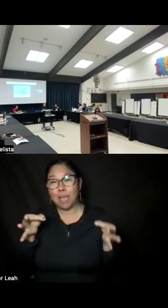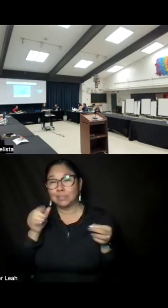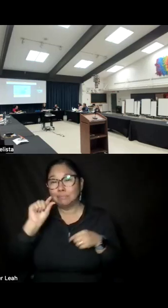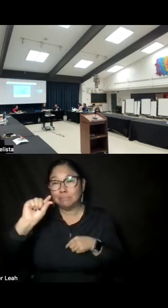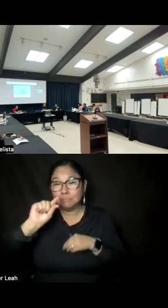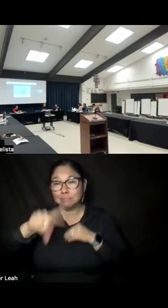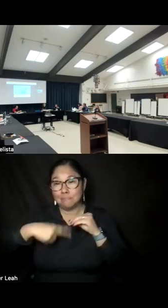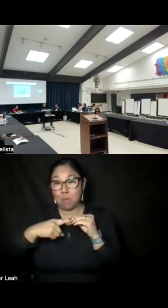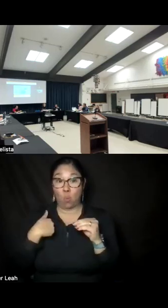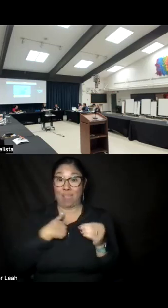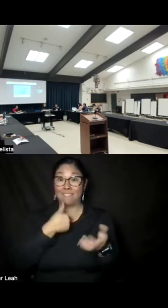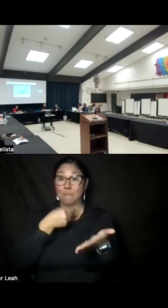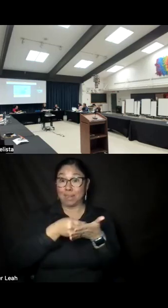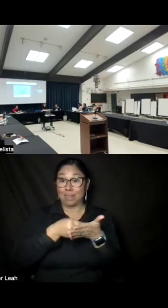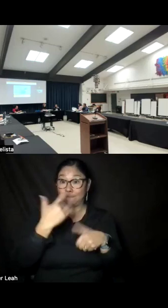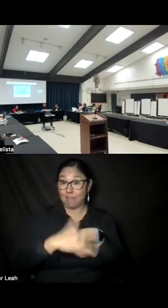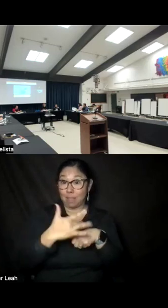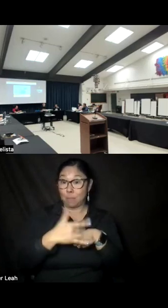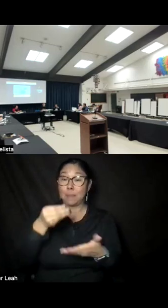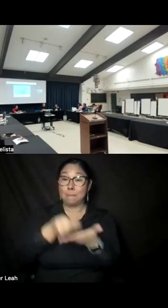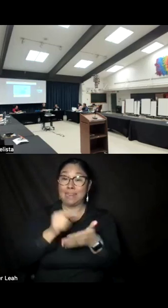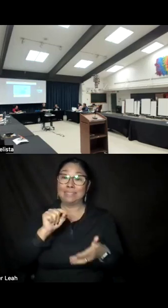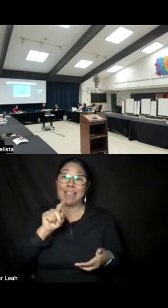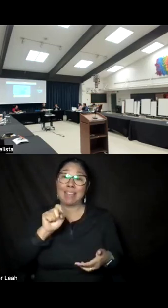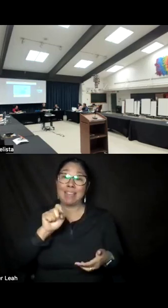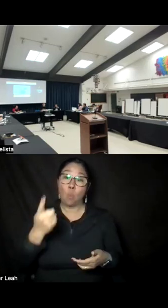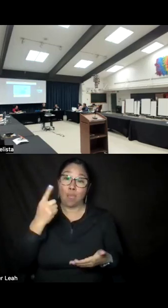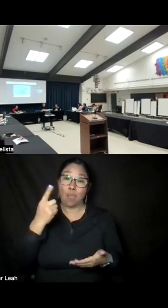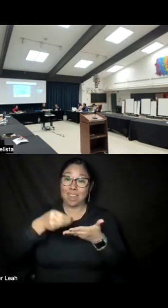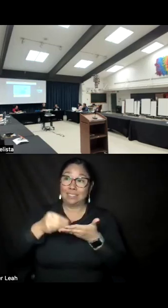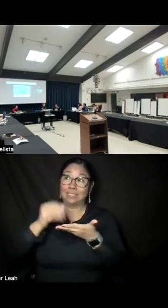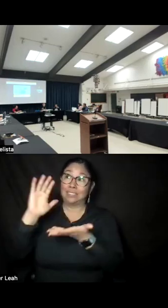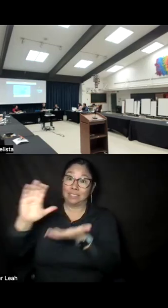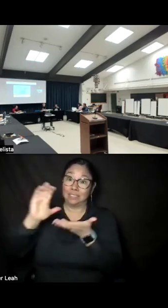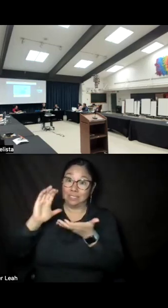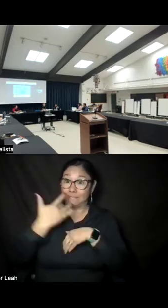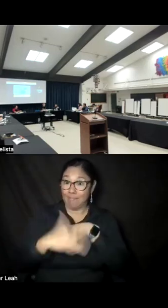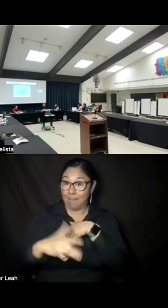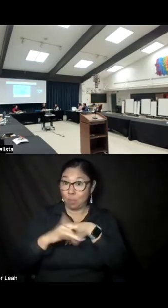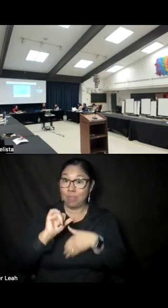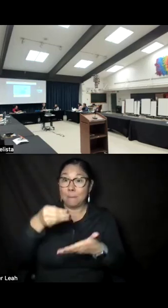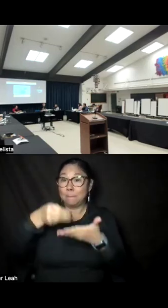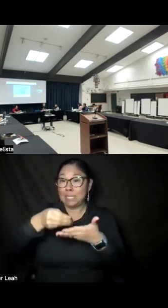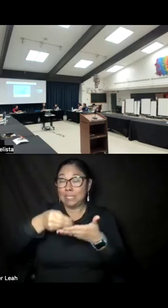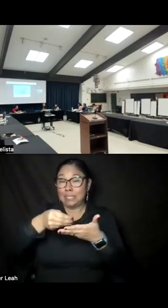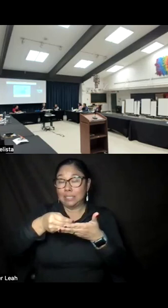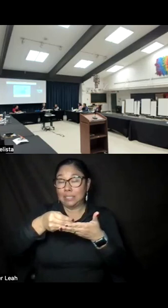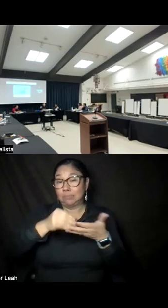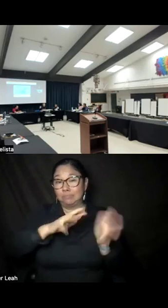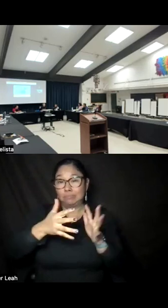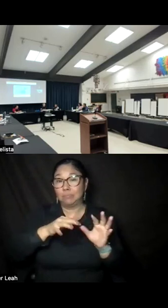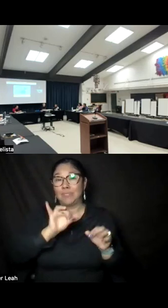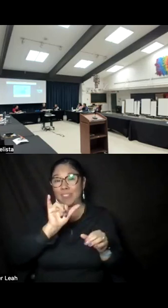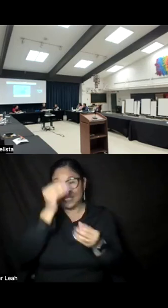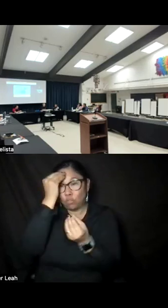a pool of money. This is the Title I funds that we have, and that information kind of